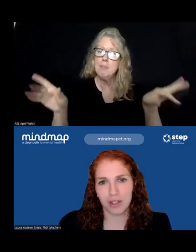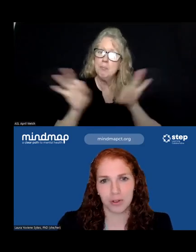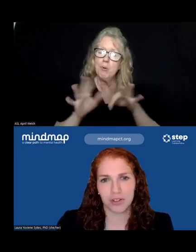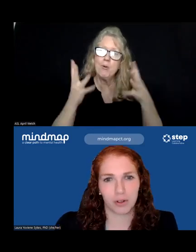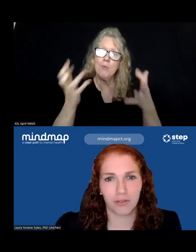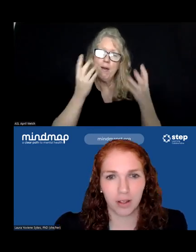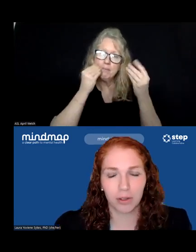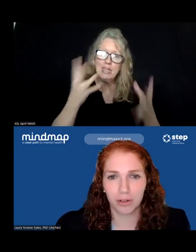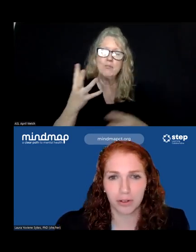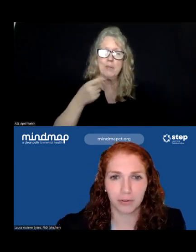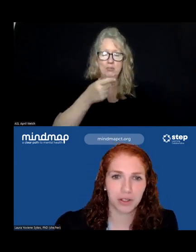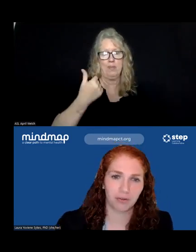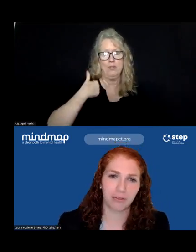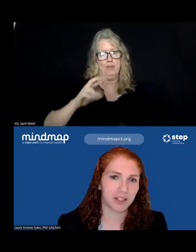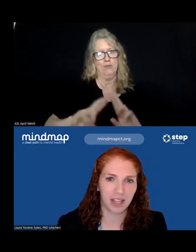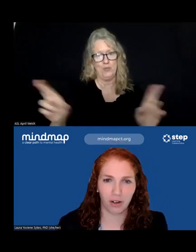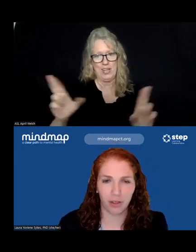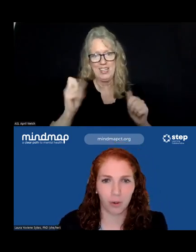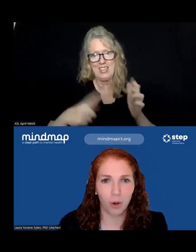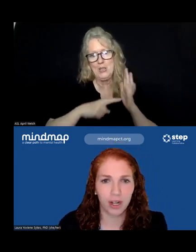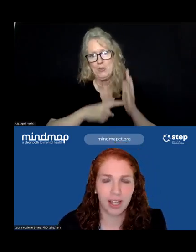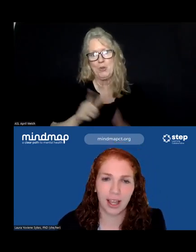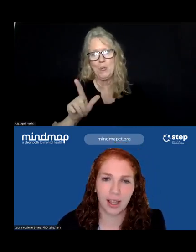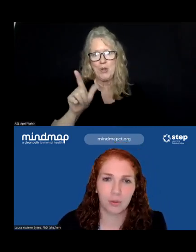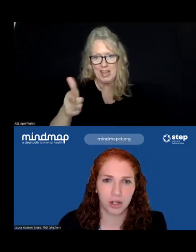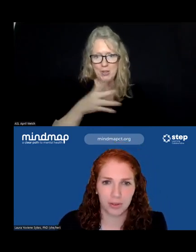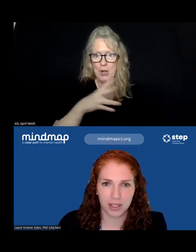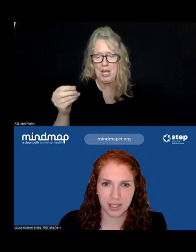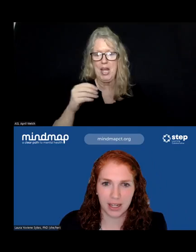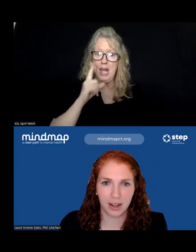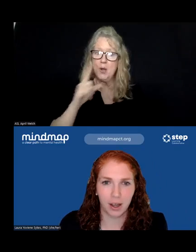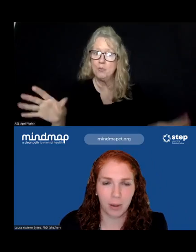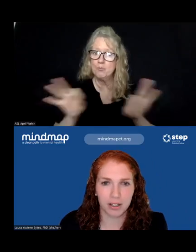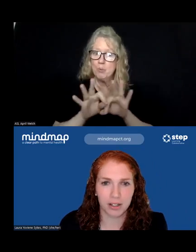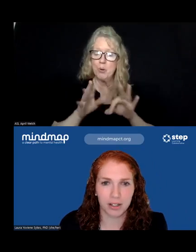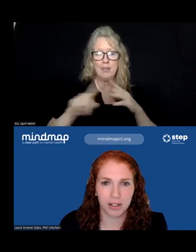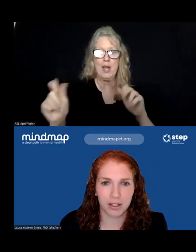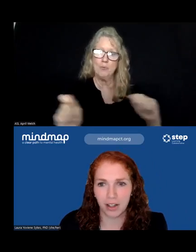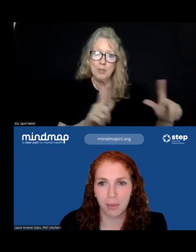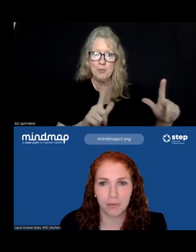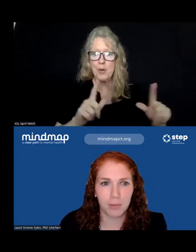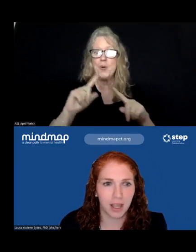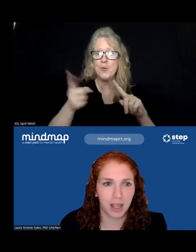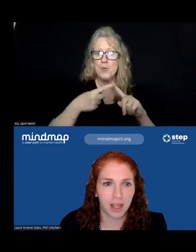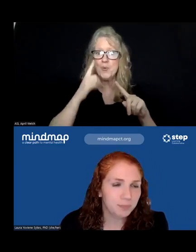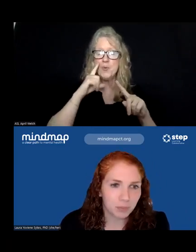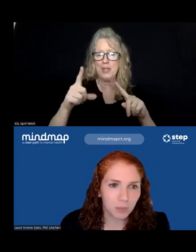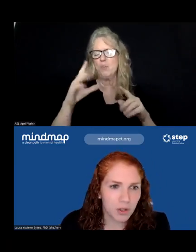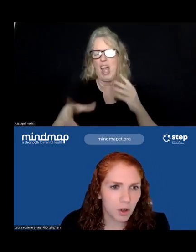and resources were available for folks to reference later on the recording. And we'll be sure to put the slide deck up on our STEP Learning Collaborative